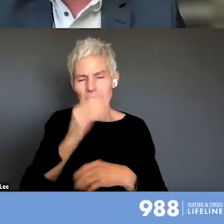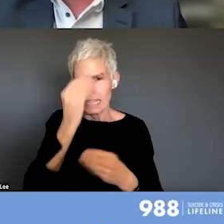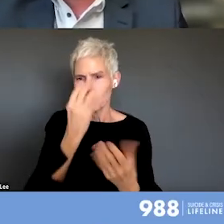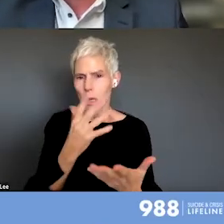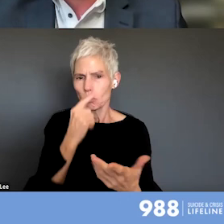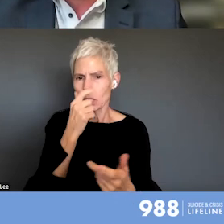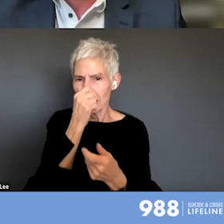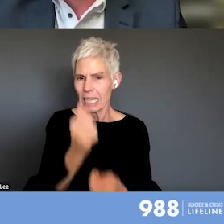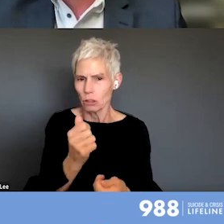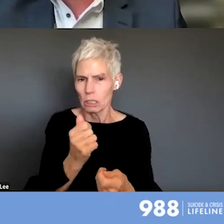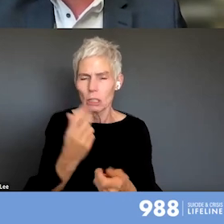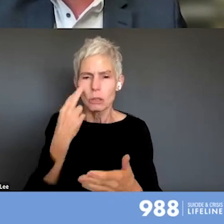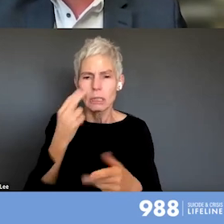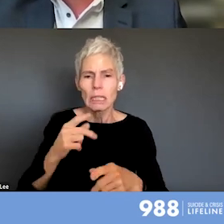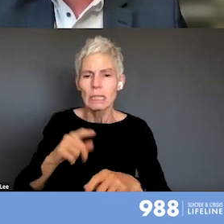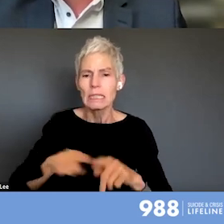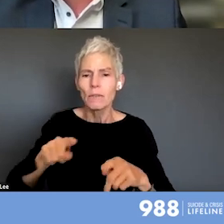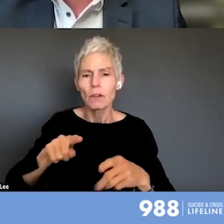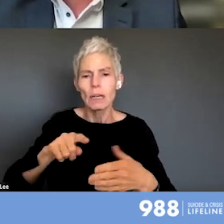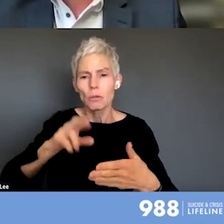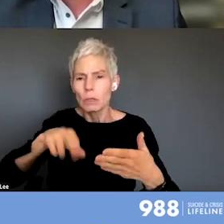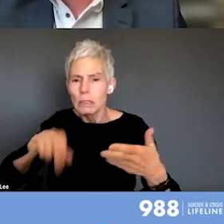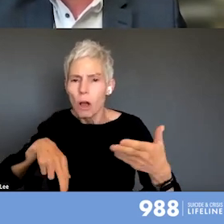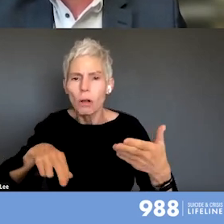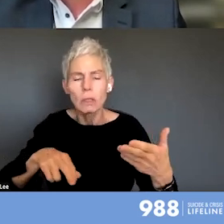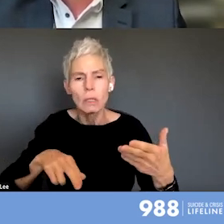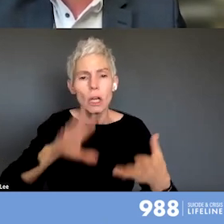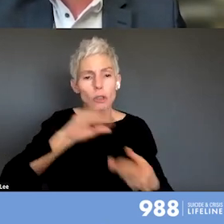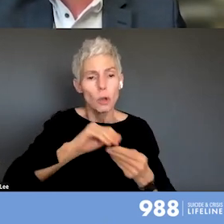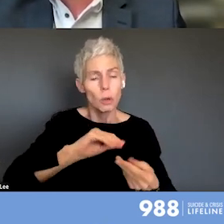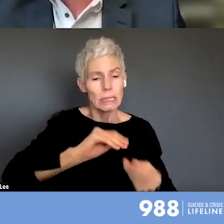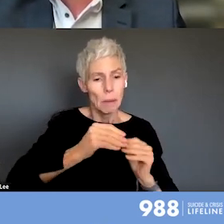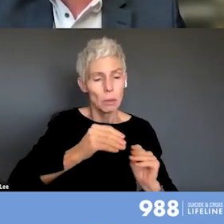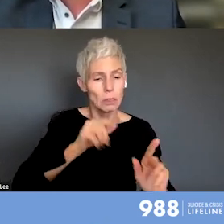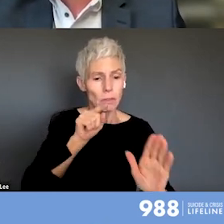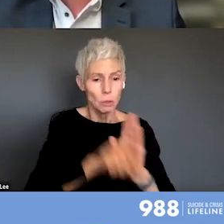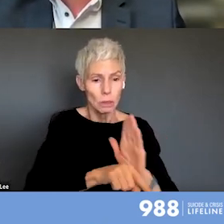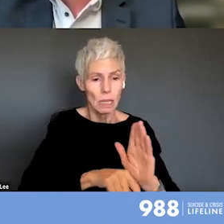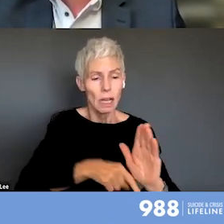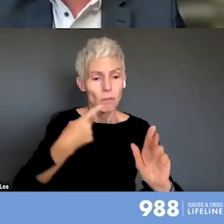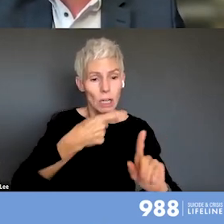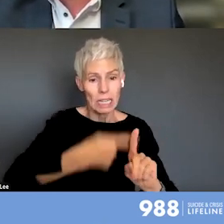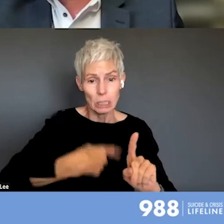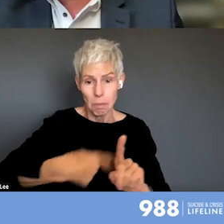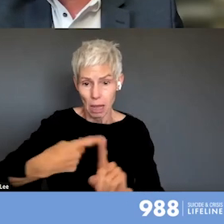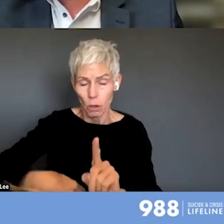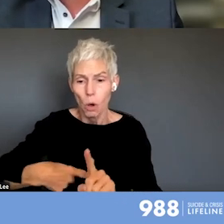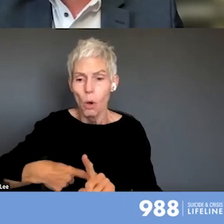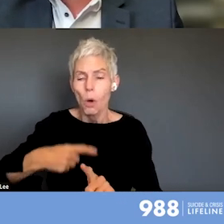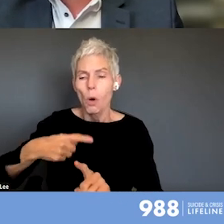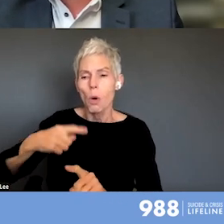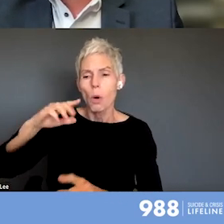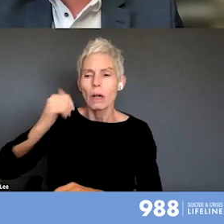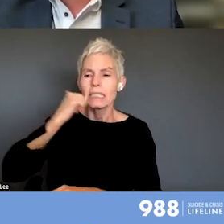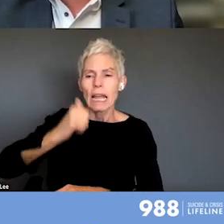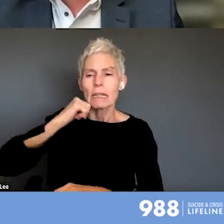different outcomes depending on what you're looking at. Total number of suicides by month, or if you're looking at the daily average, trying to control for a number of days per